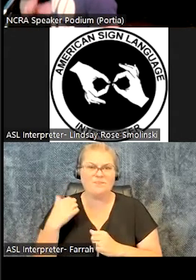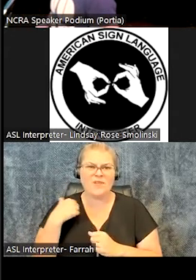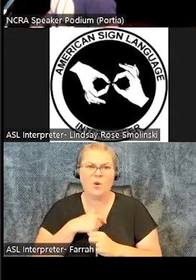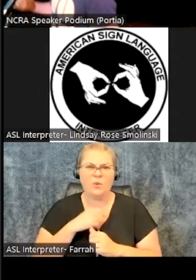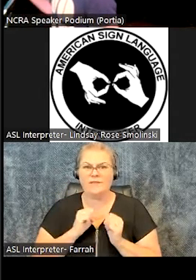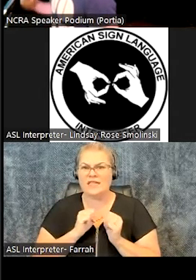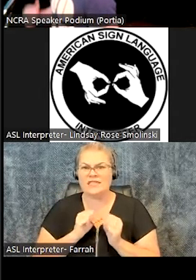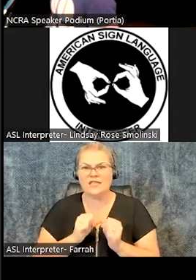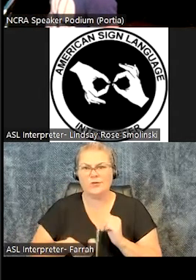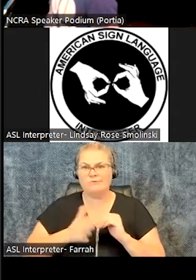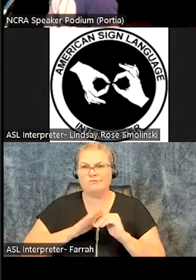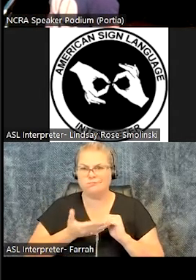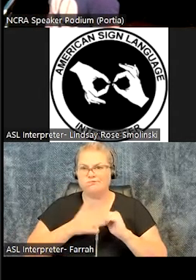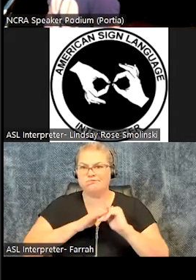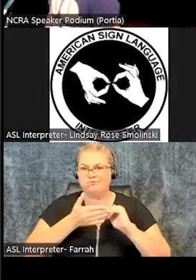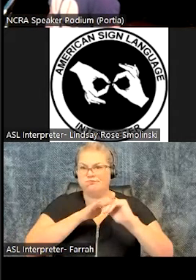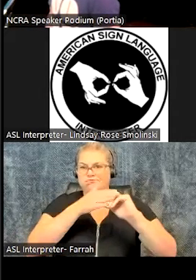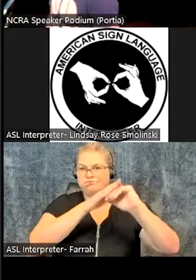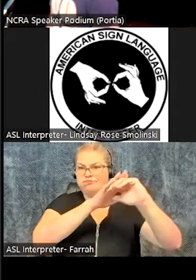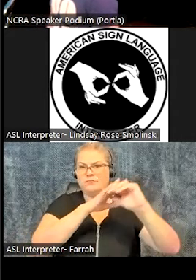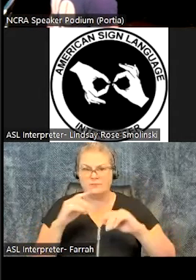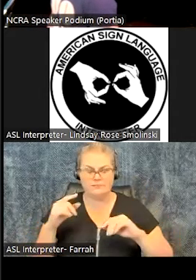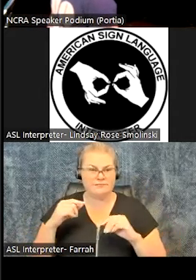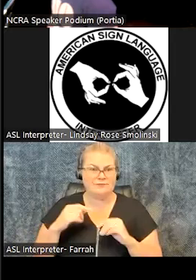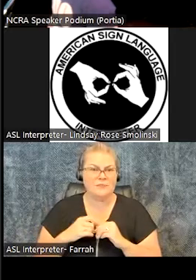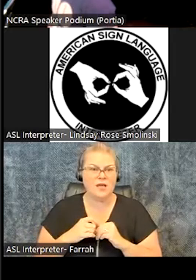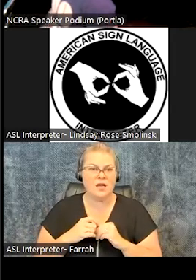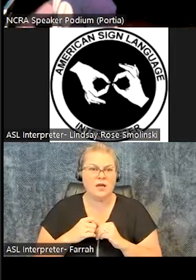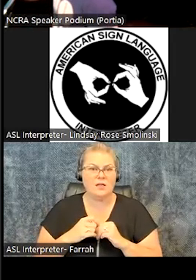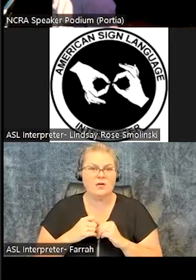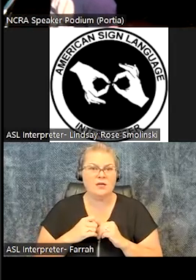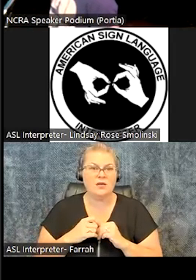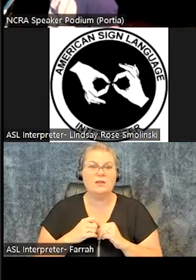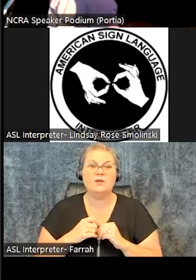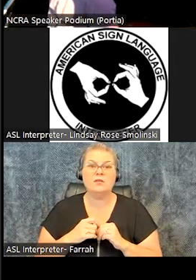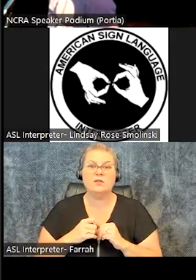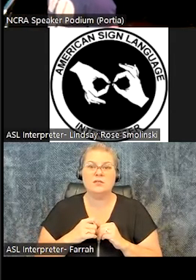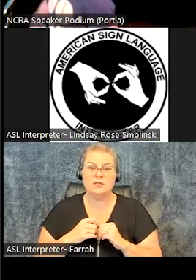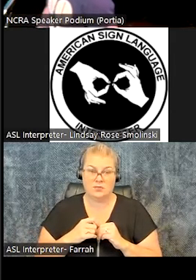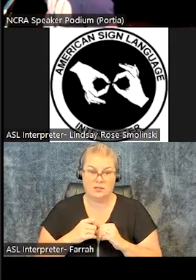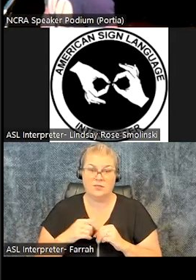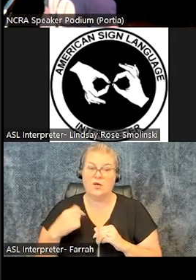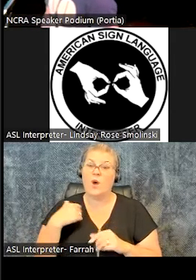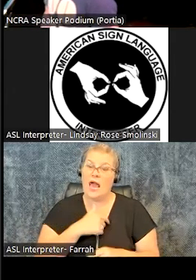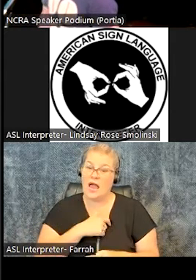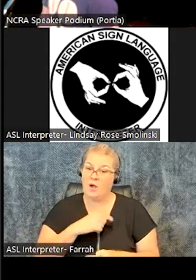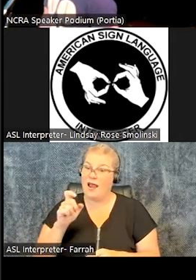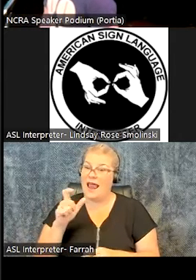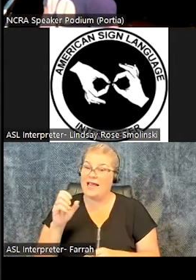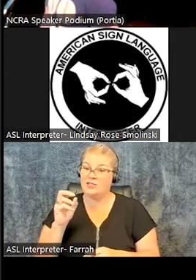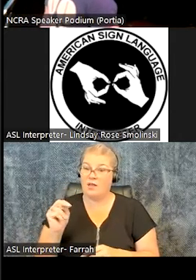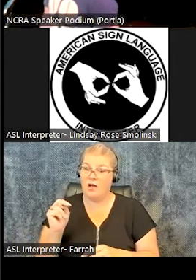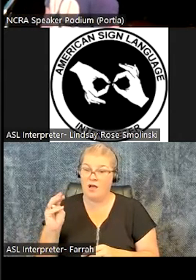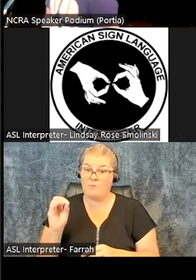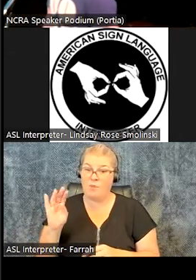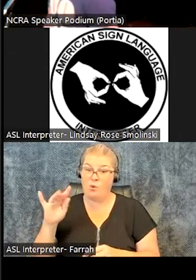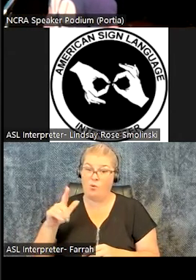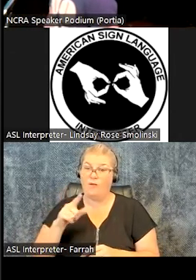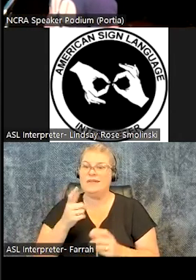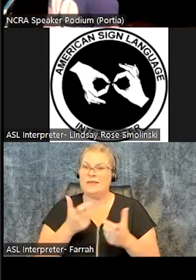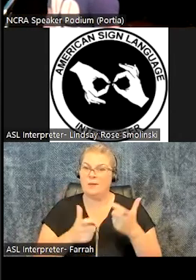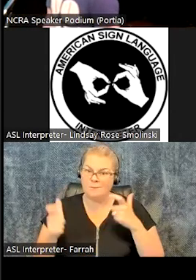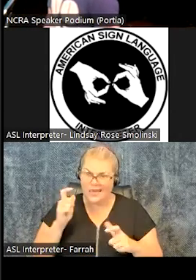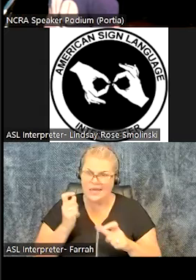see that ramping up over time. And ours truly, ExxonMobil, is the biggest producer of